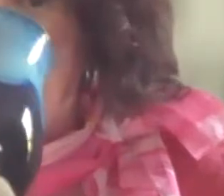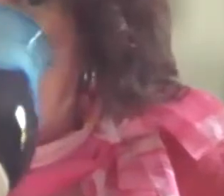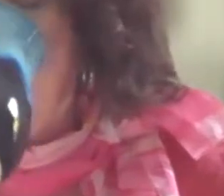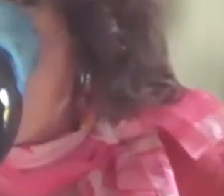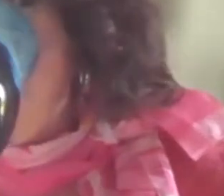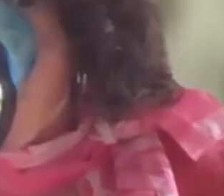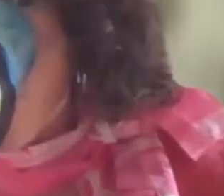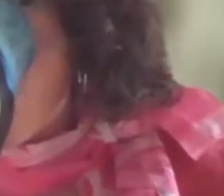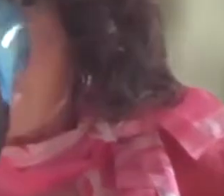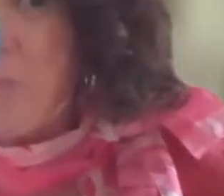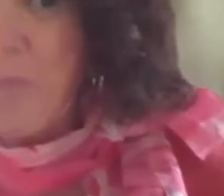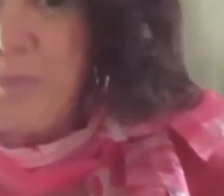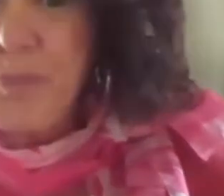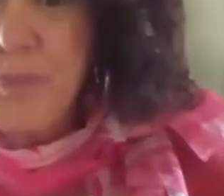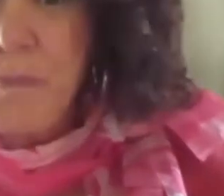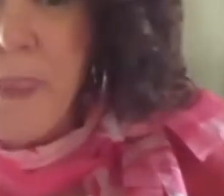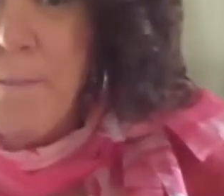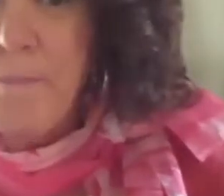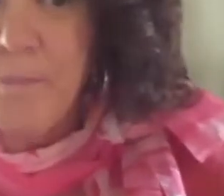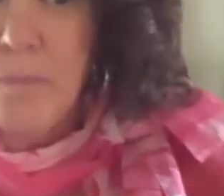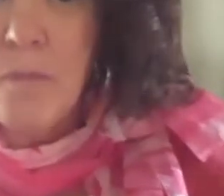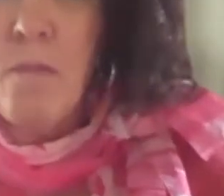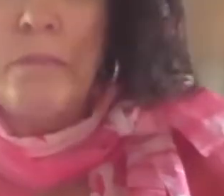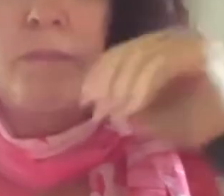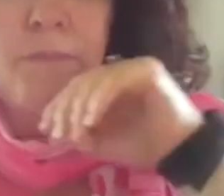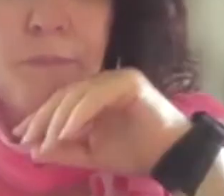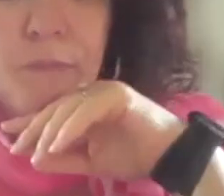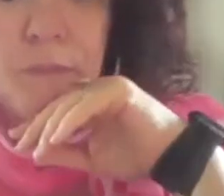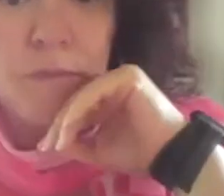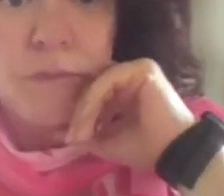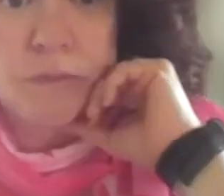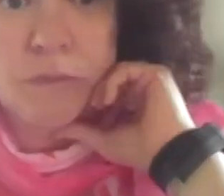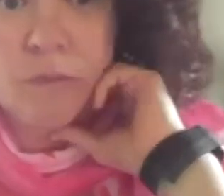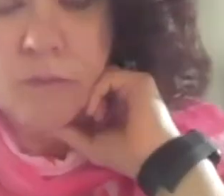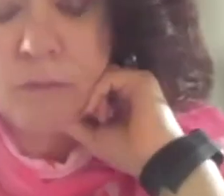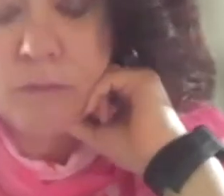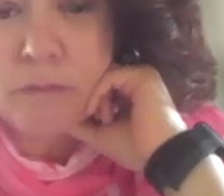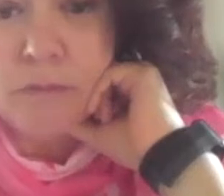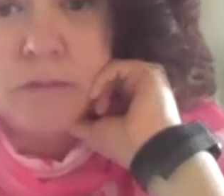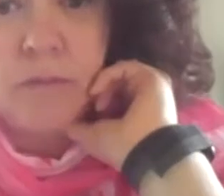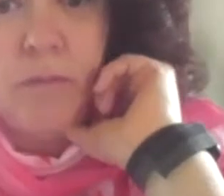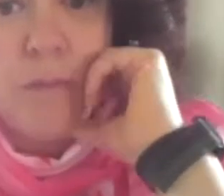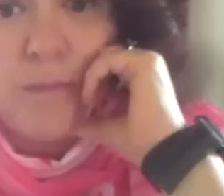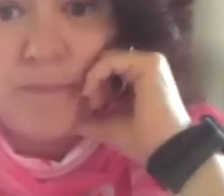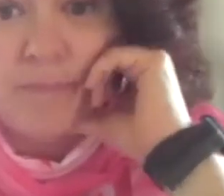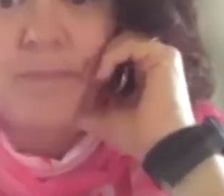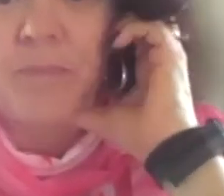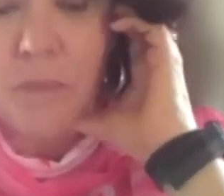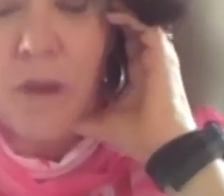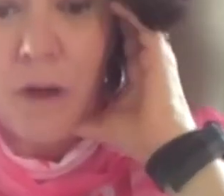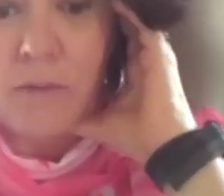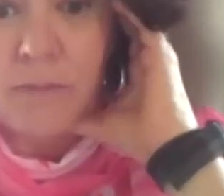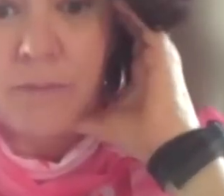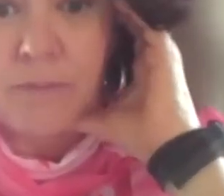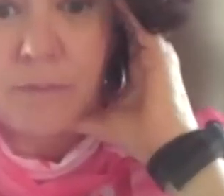and eugenics and ableism, that there is intergenerational